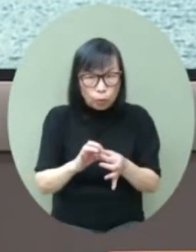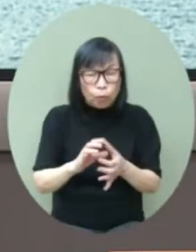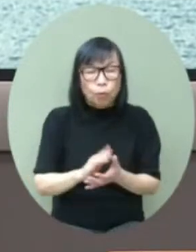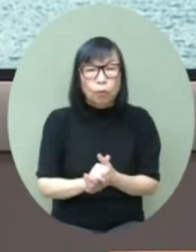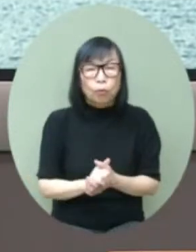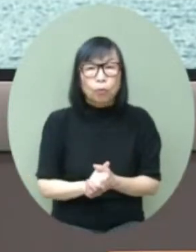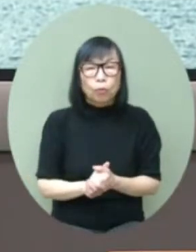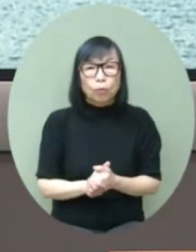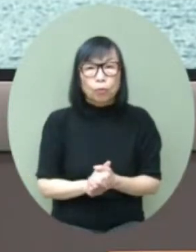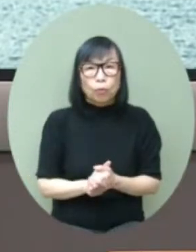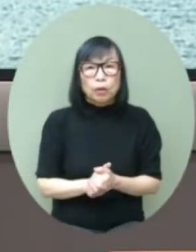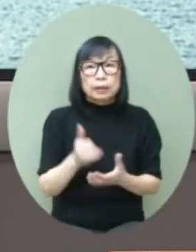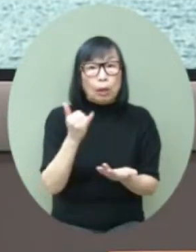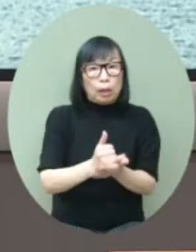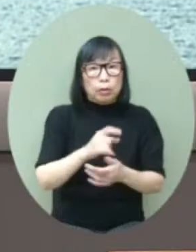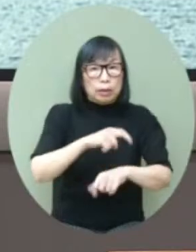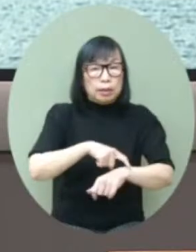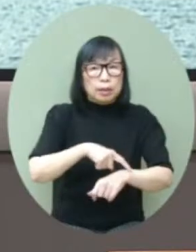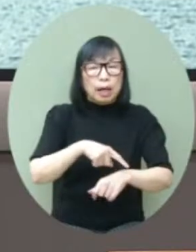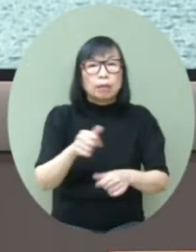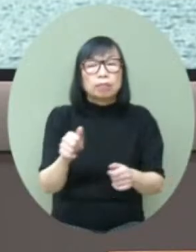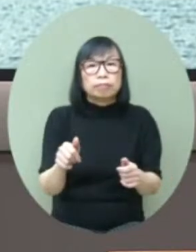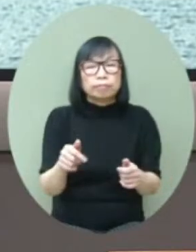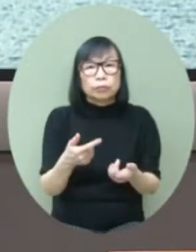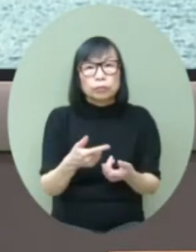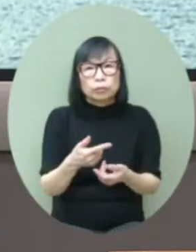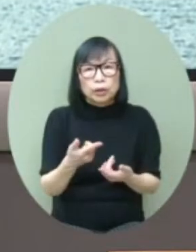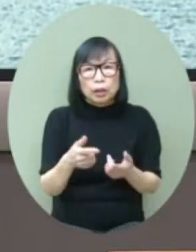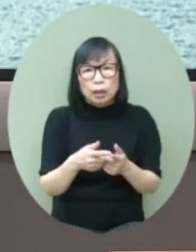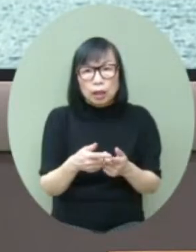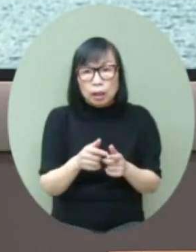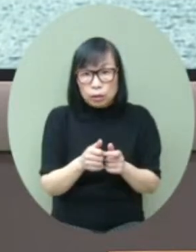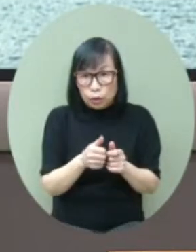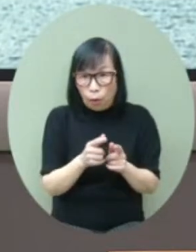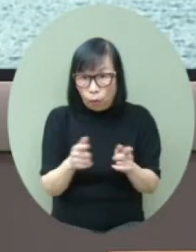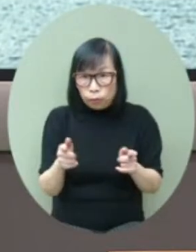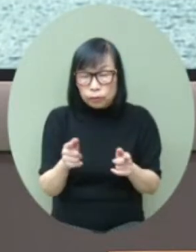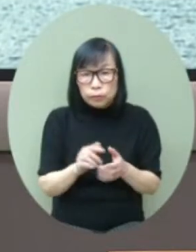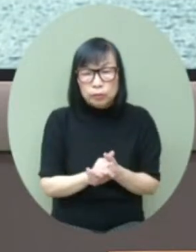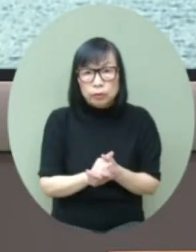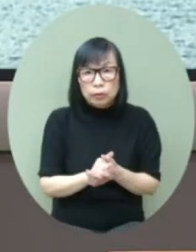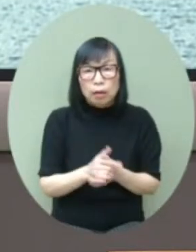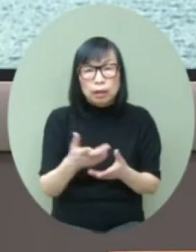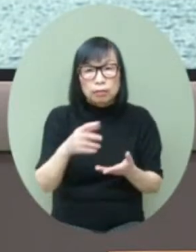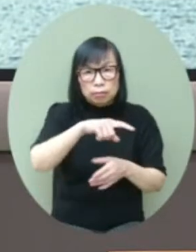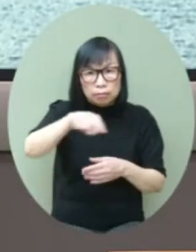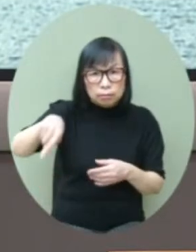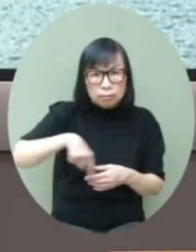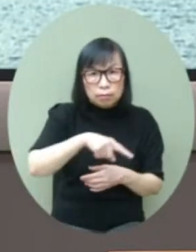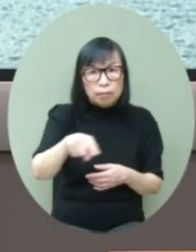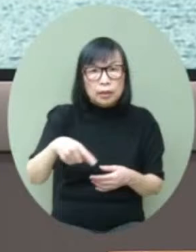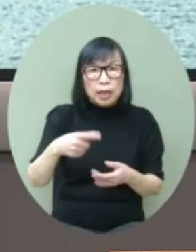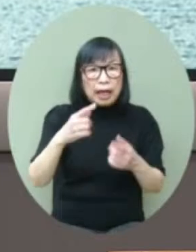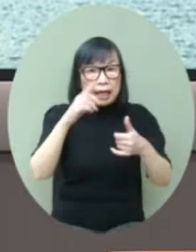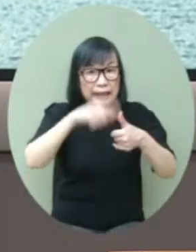were in. They were the close contacts of any other patient.